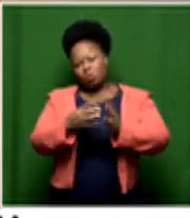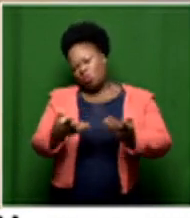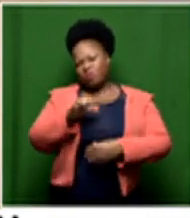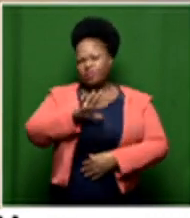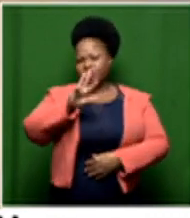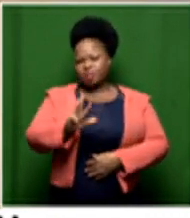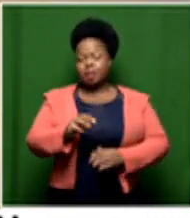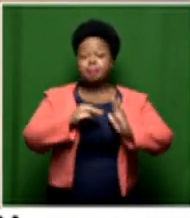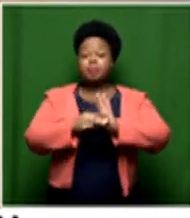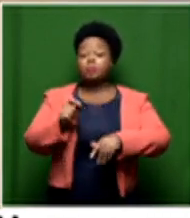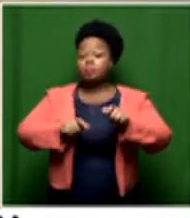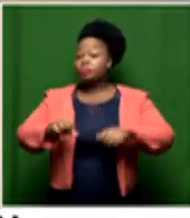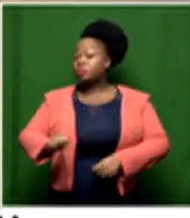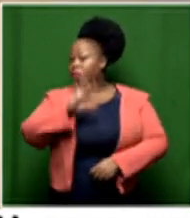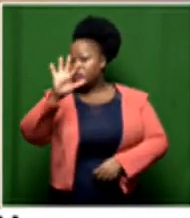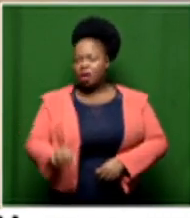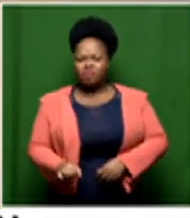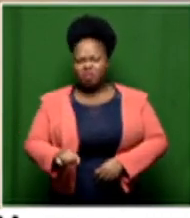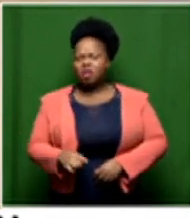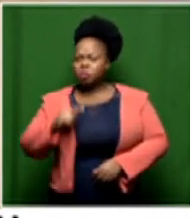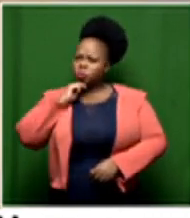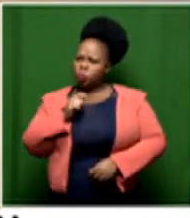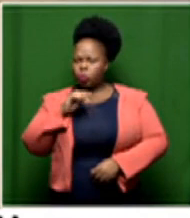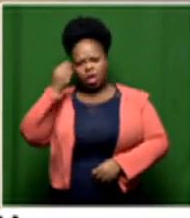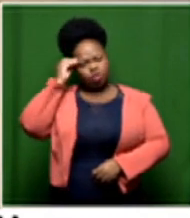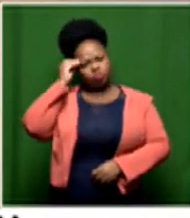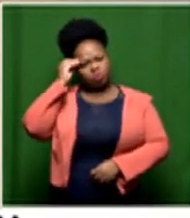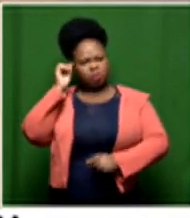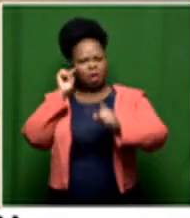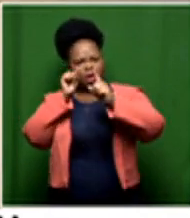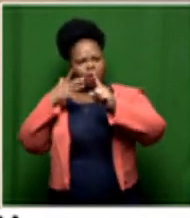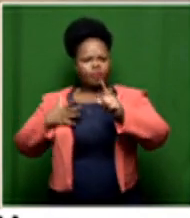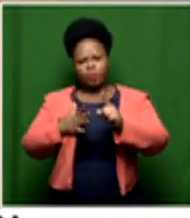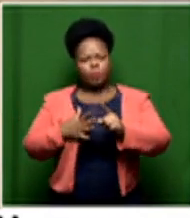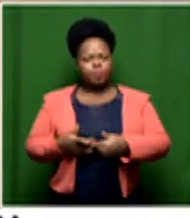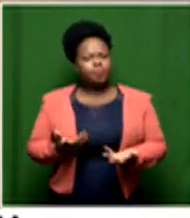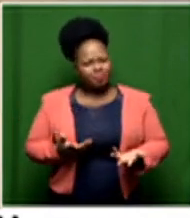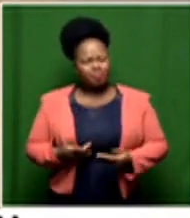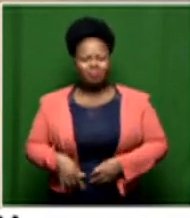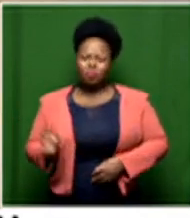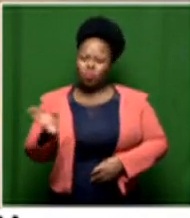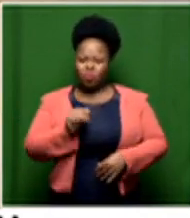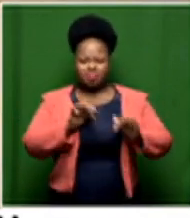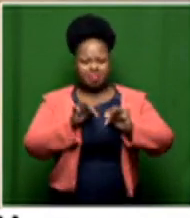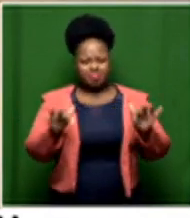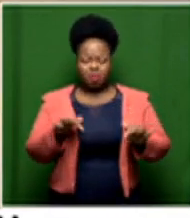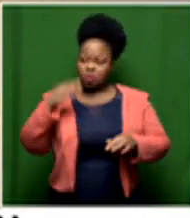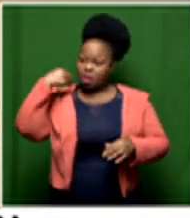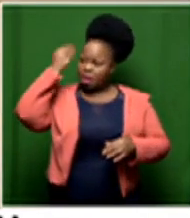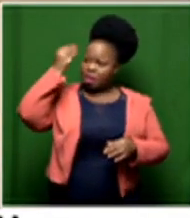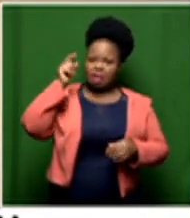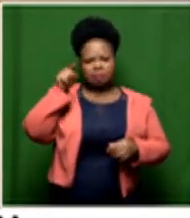59 million South Africans has a direct interest in this vaccine. So every single person, certainly every single